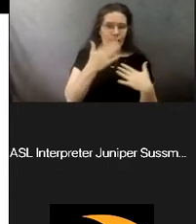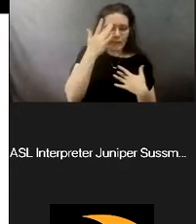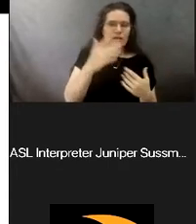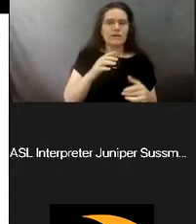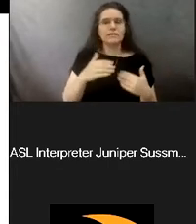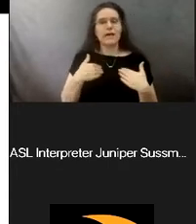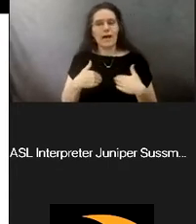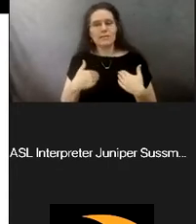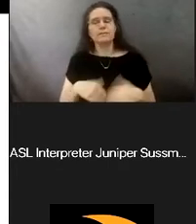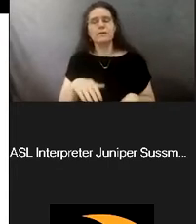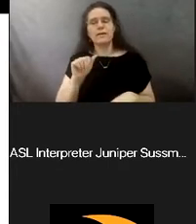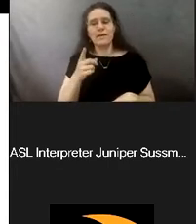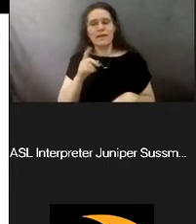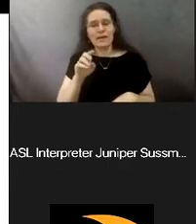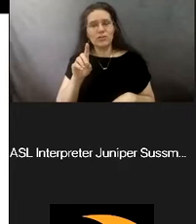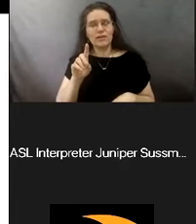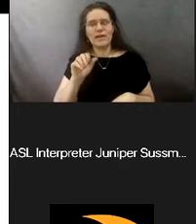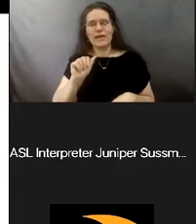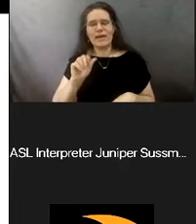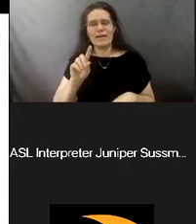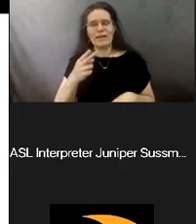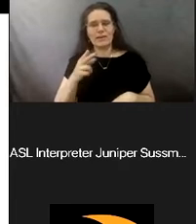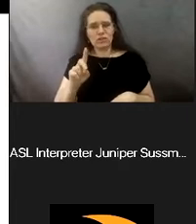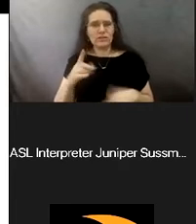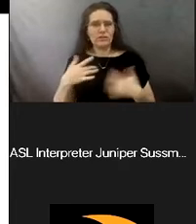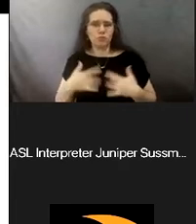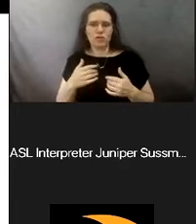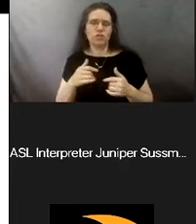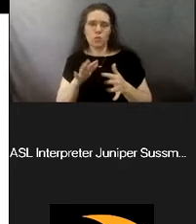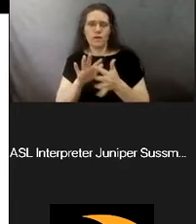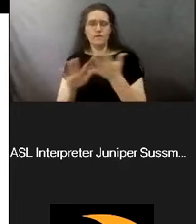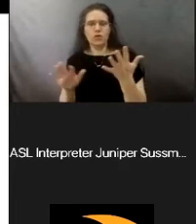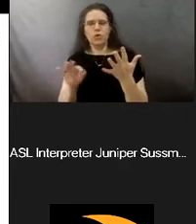depression or whatever the case may be. And then also making sure that